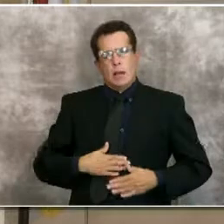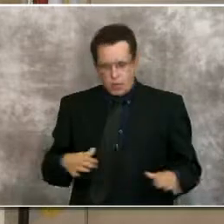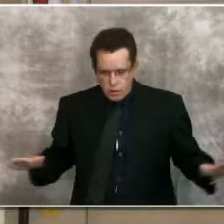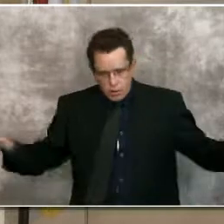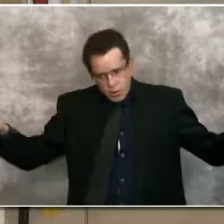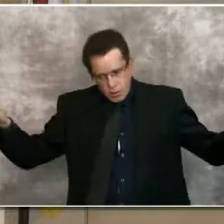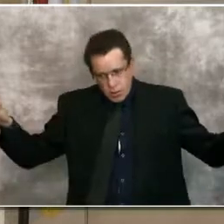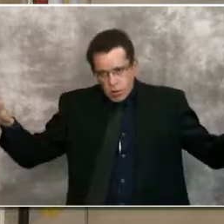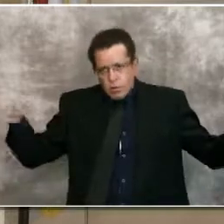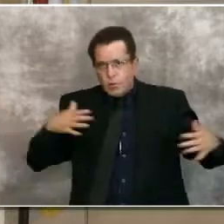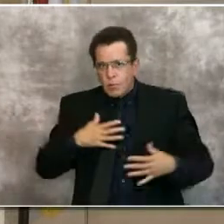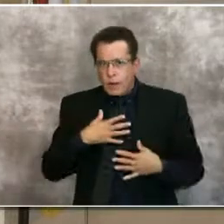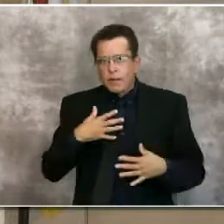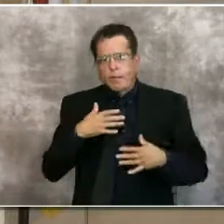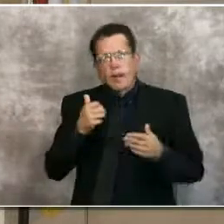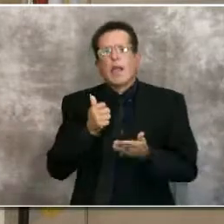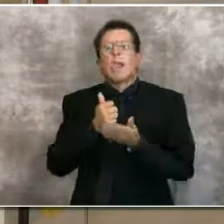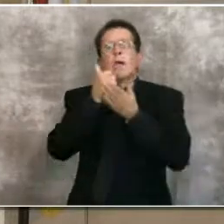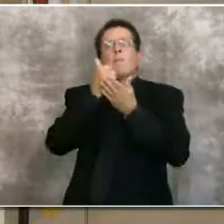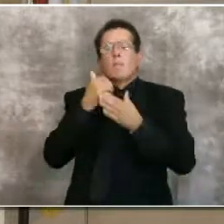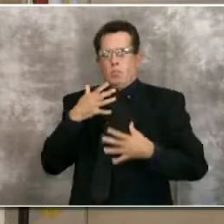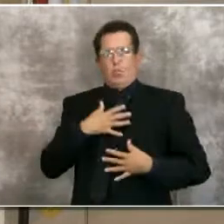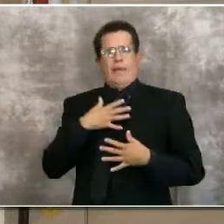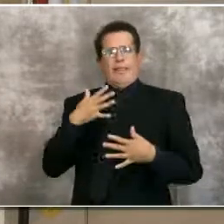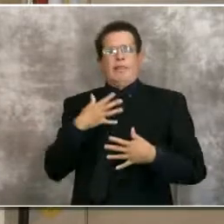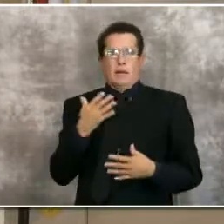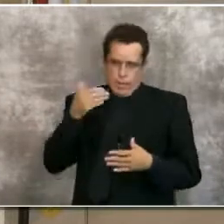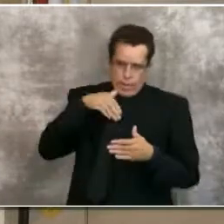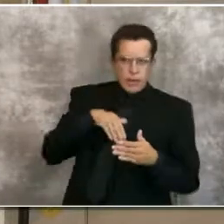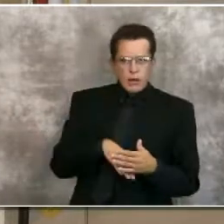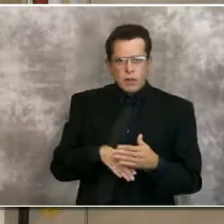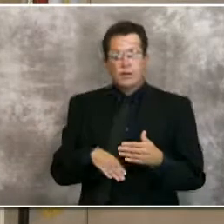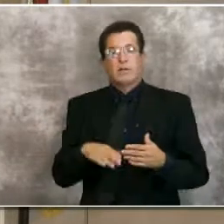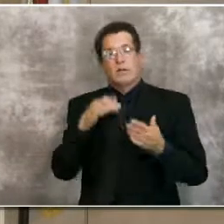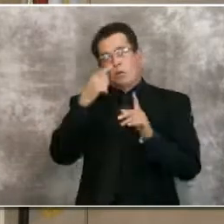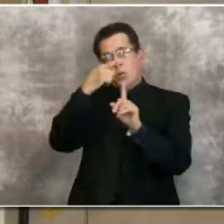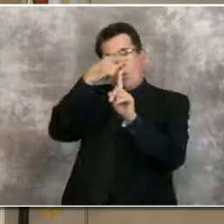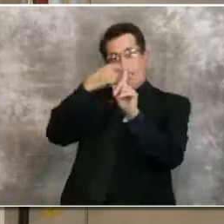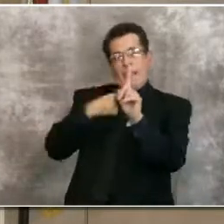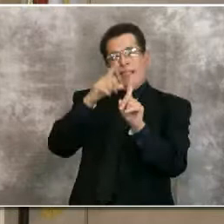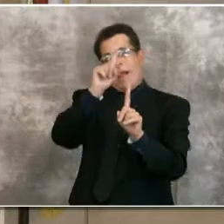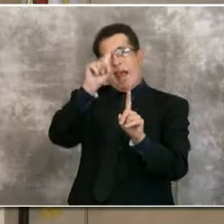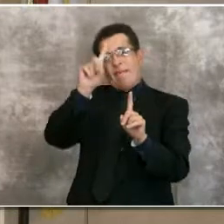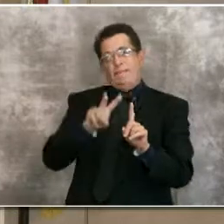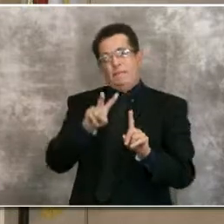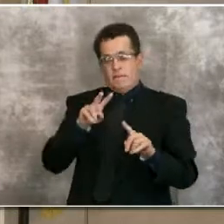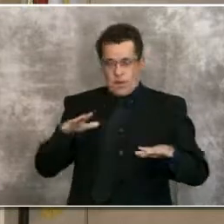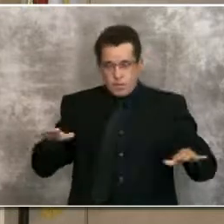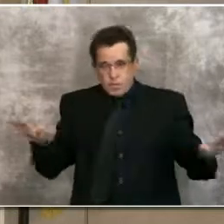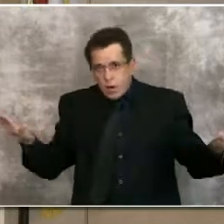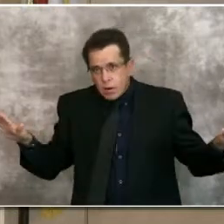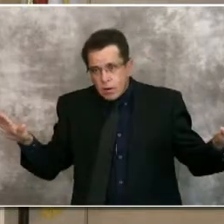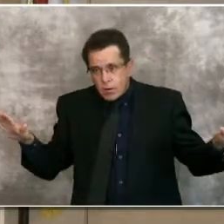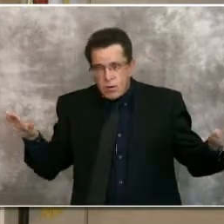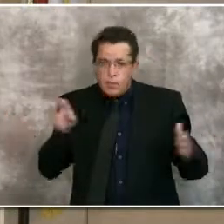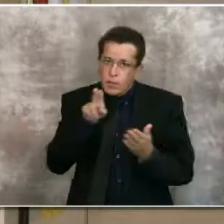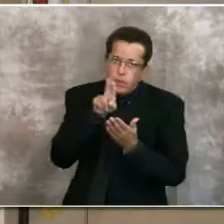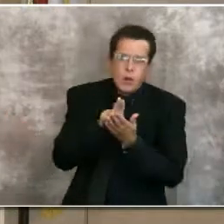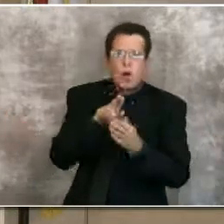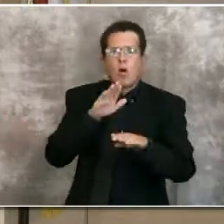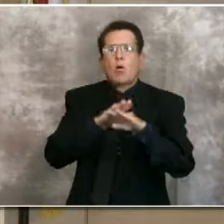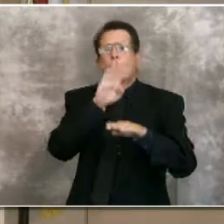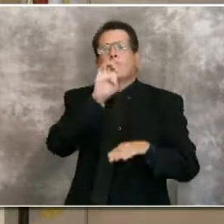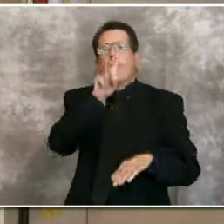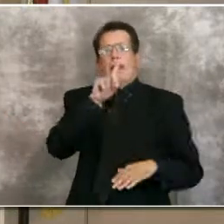improve the delivery of oxygen into his bloodstream. So for a month and a half on his stomach. And I think if you're